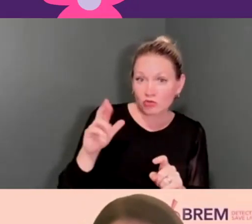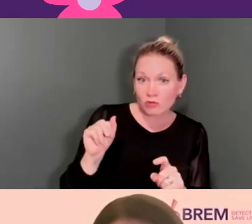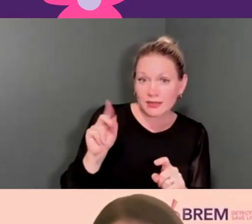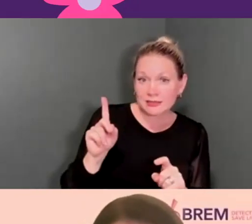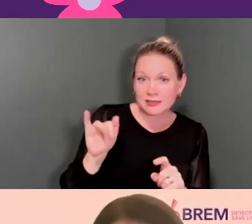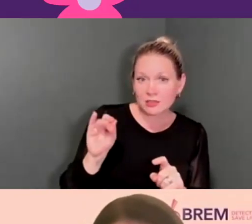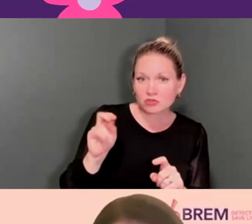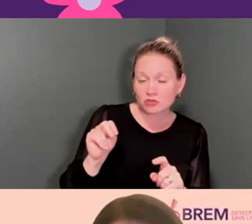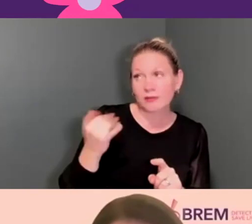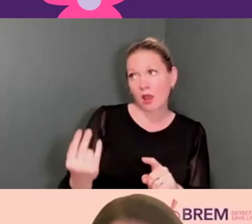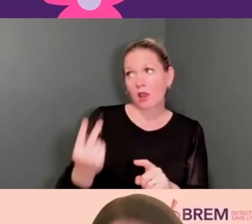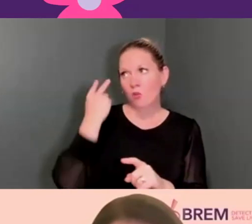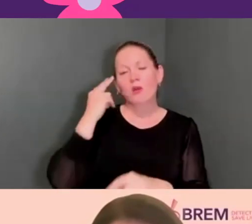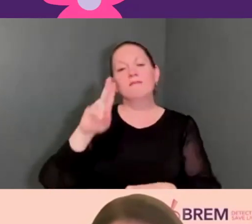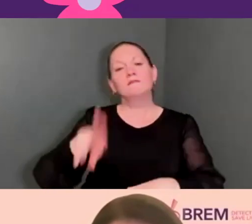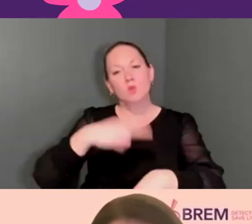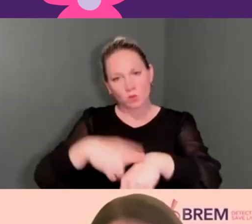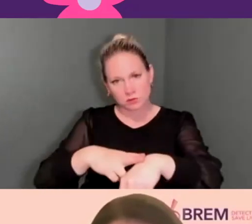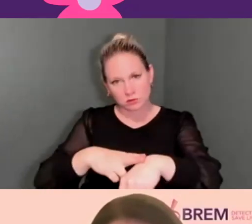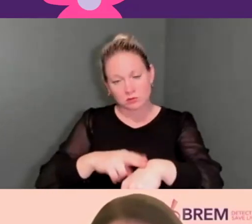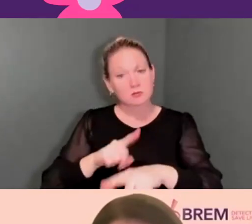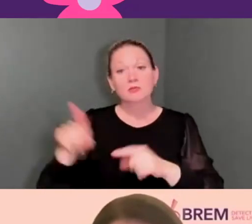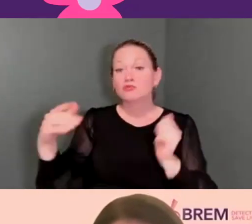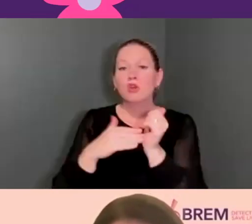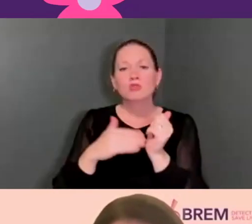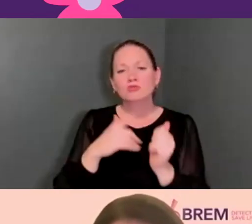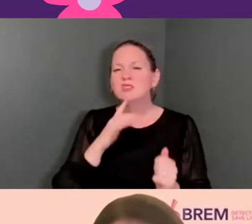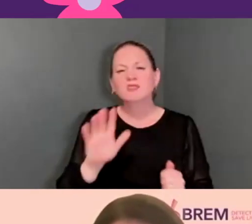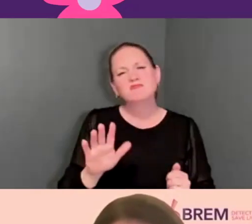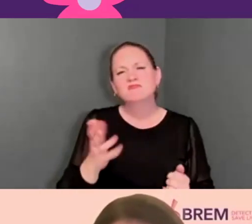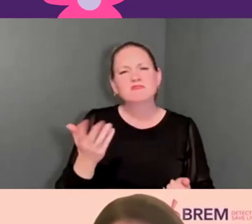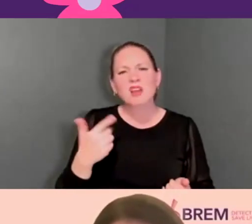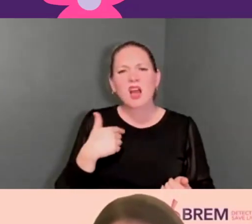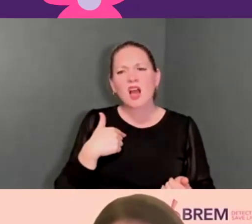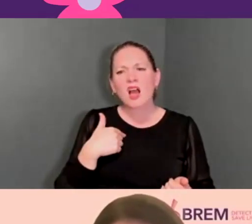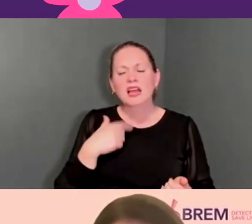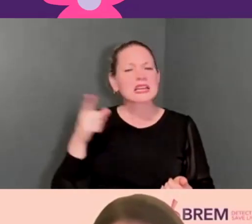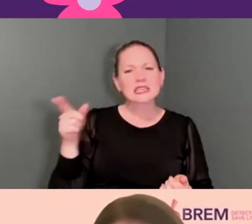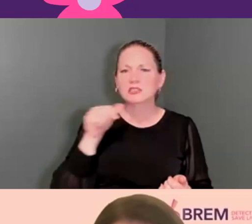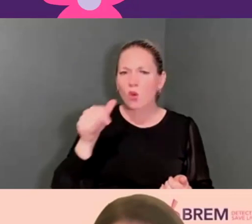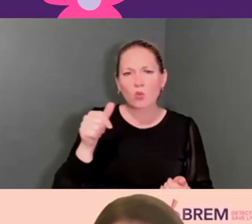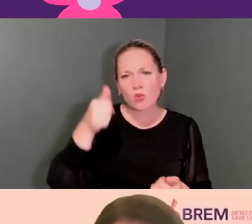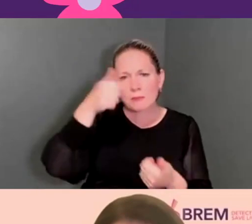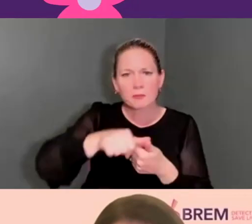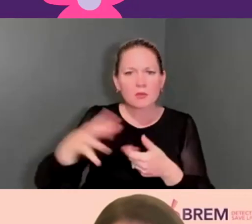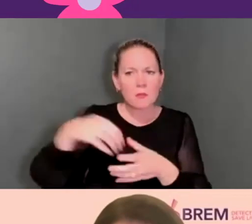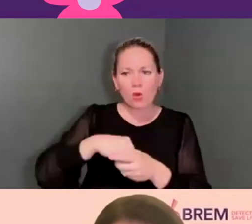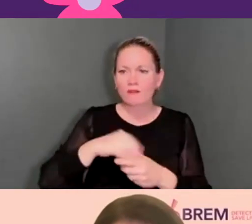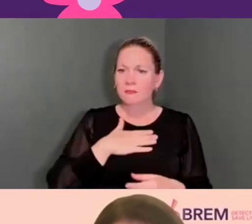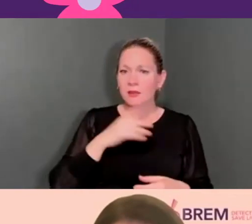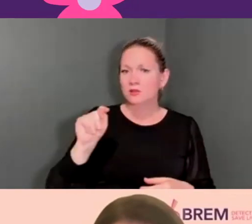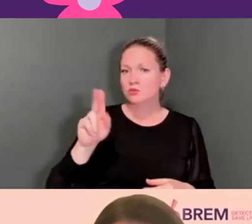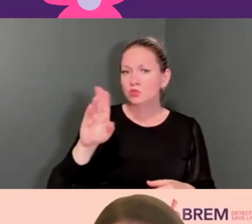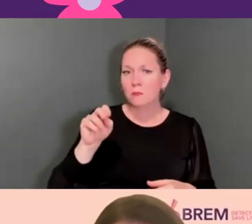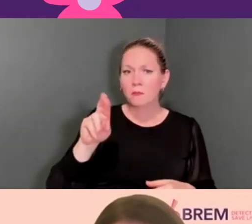have radiation. But he looked at me and told me that he didn't recall being on my tumor board review. Even if it was a